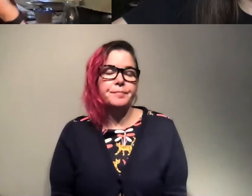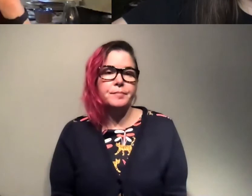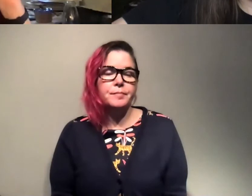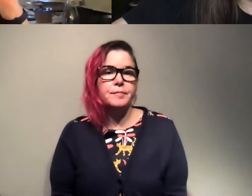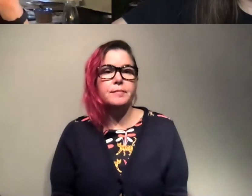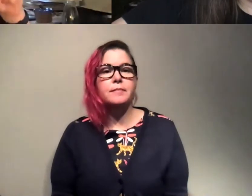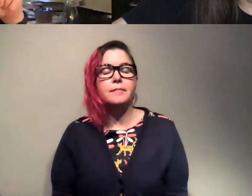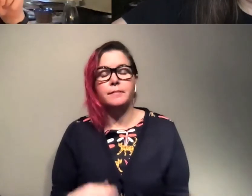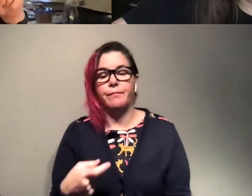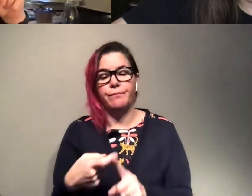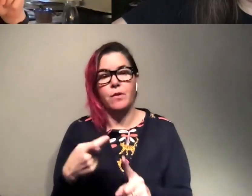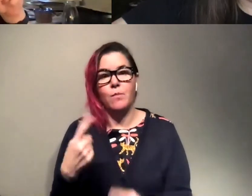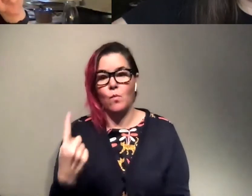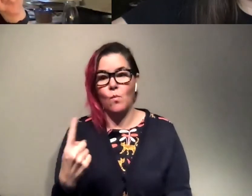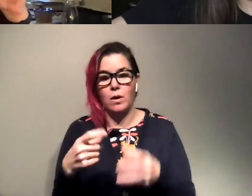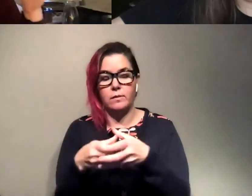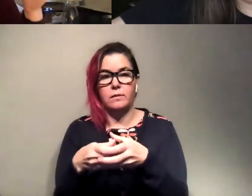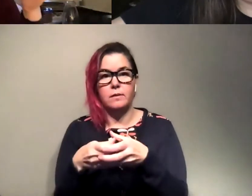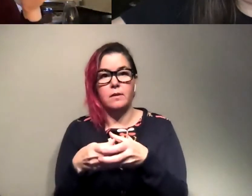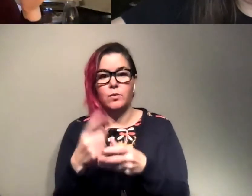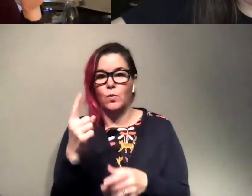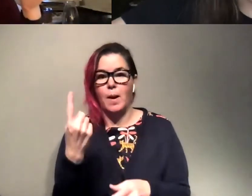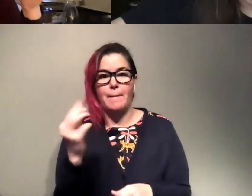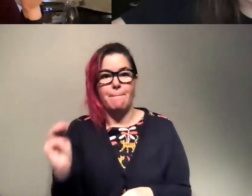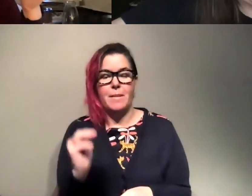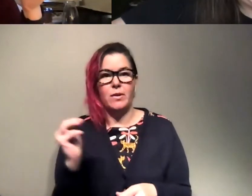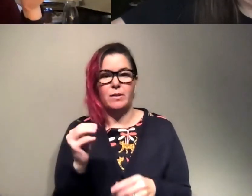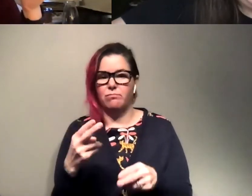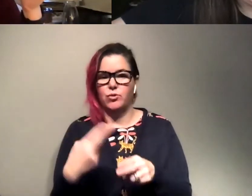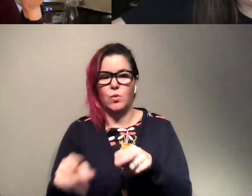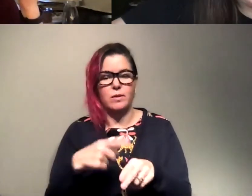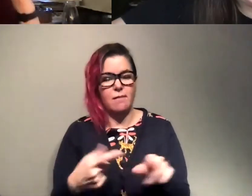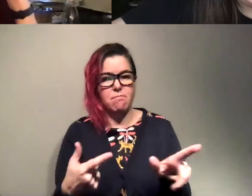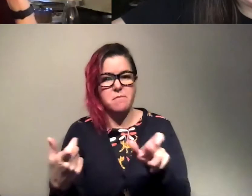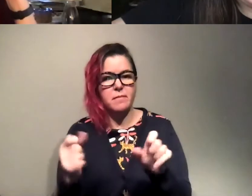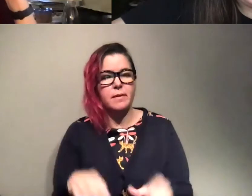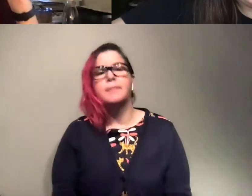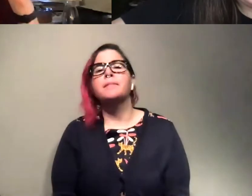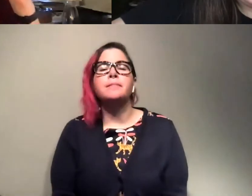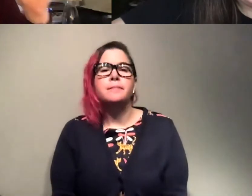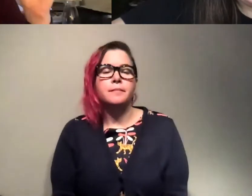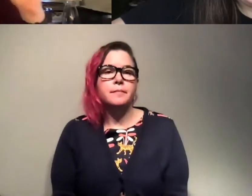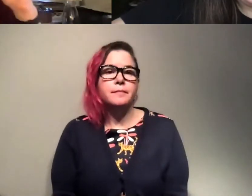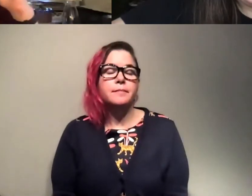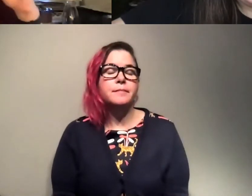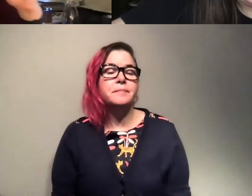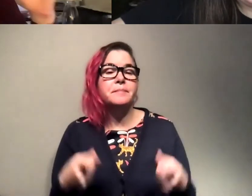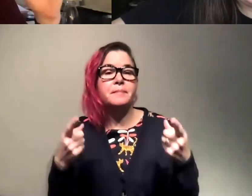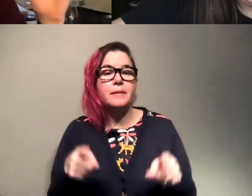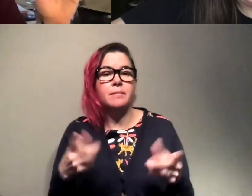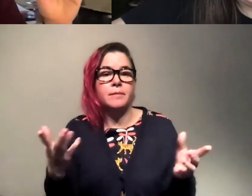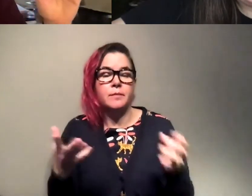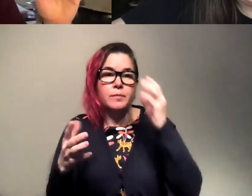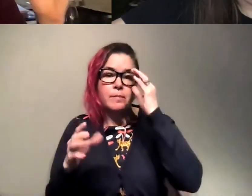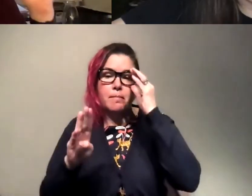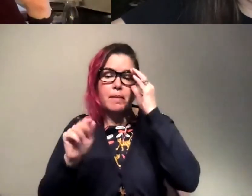from one cell to 1 million cells in a very short period of time. What happens is as bacteria